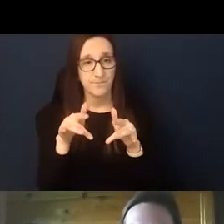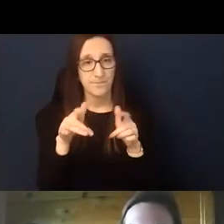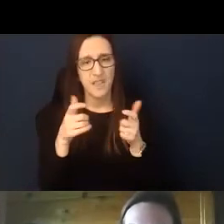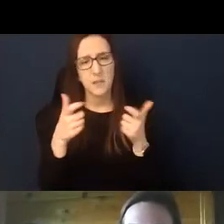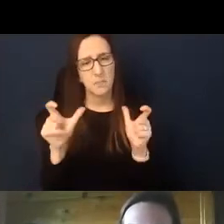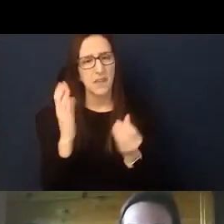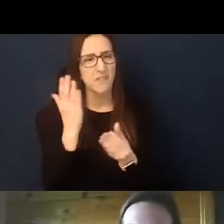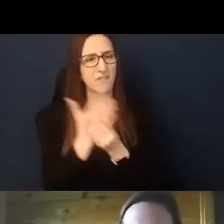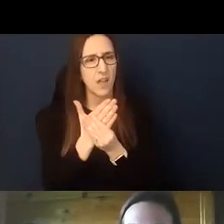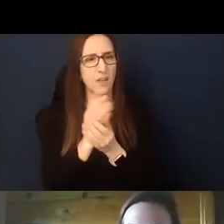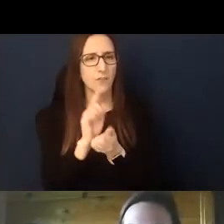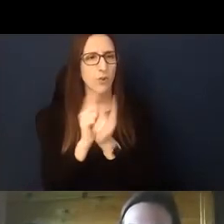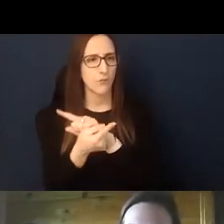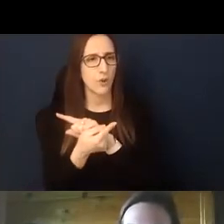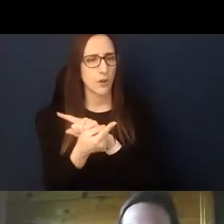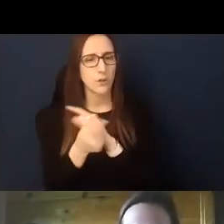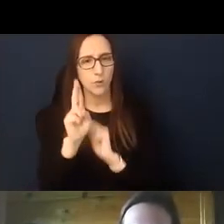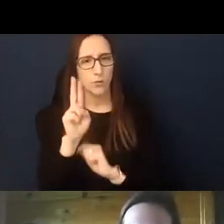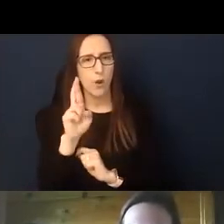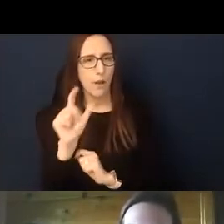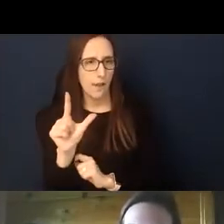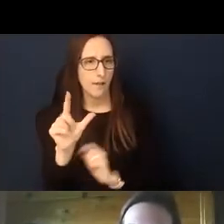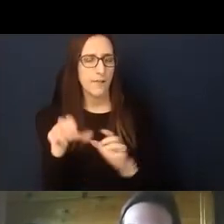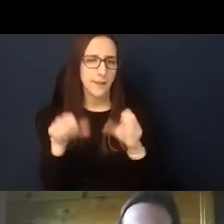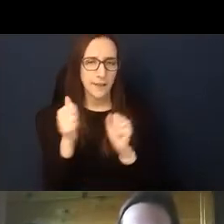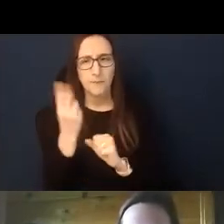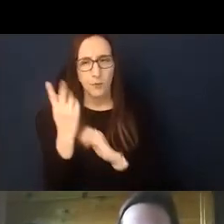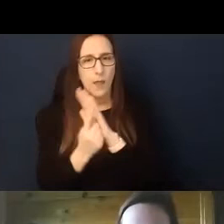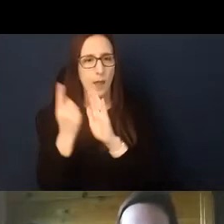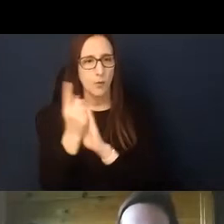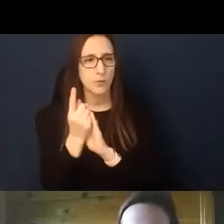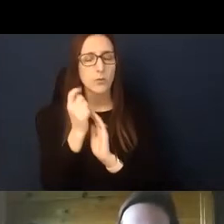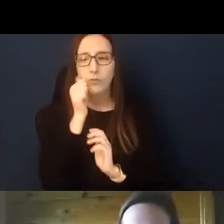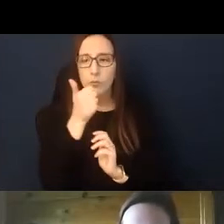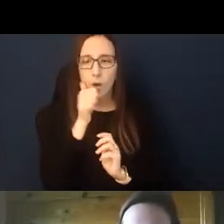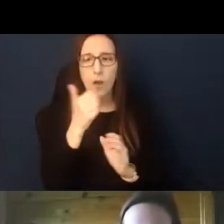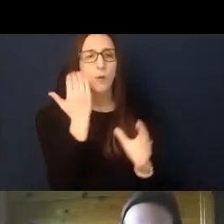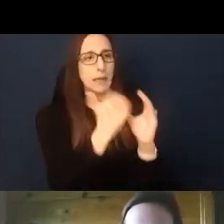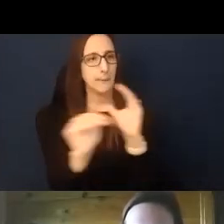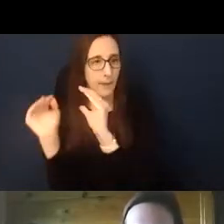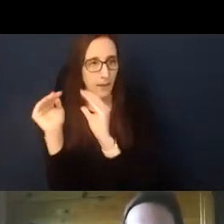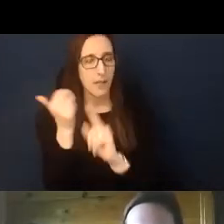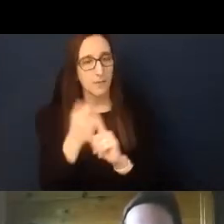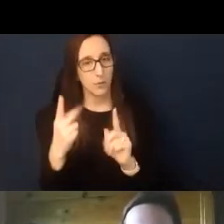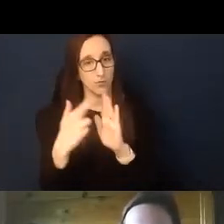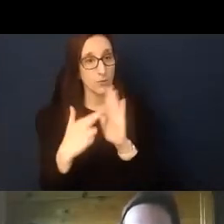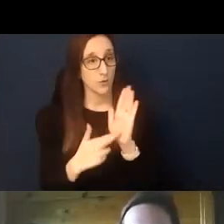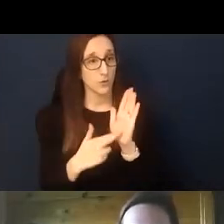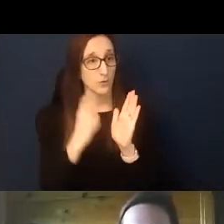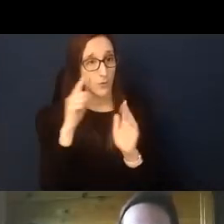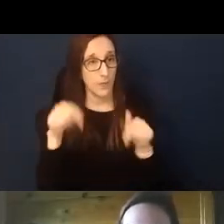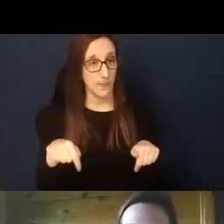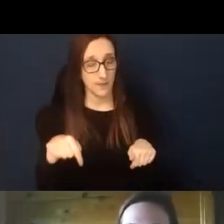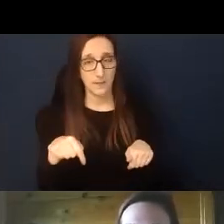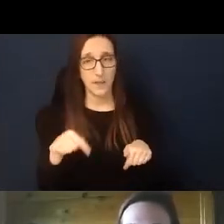I've got to convert it to a URL. That takes a couple hours. So tomorrow I'll email everyone who registered the video